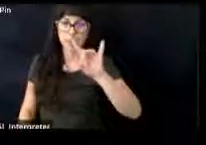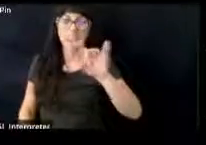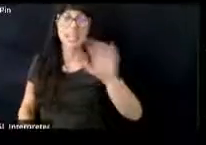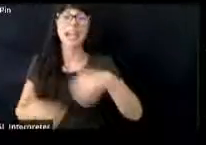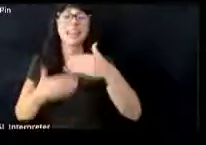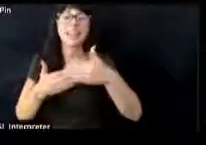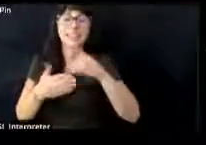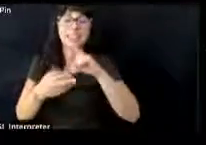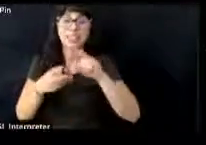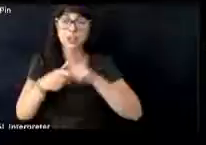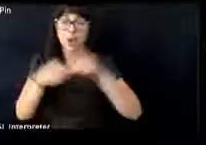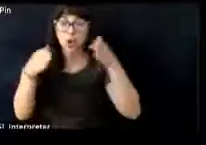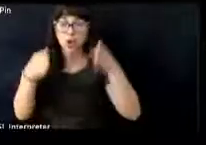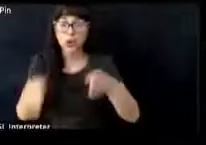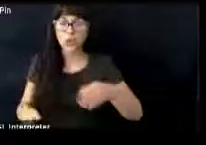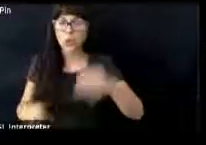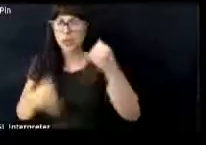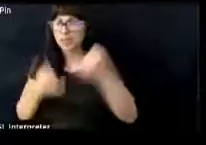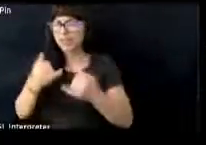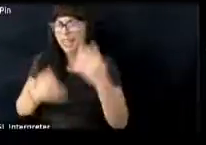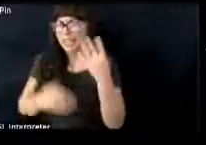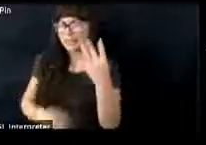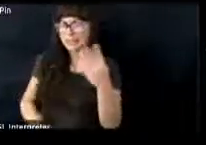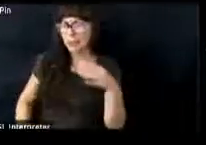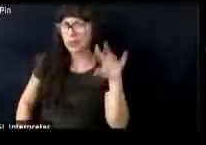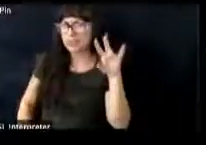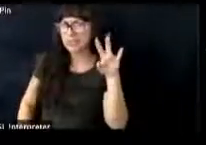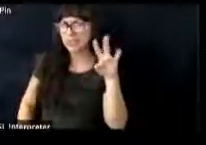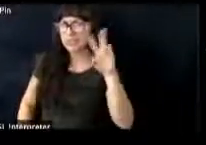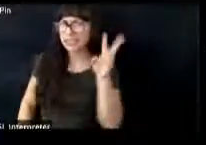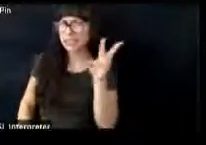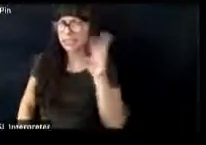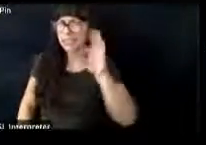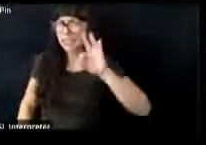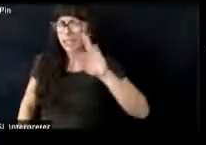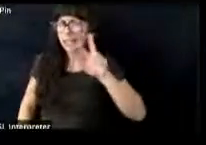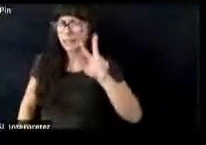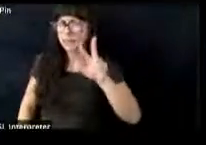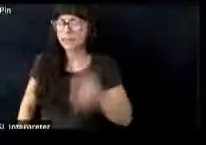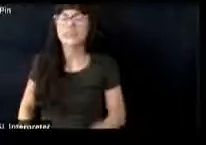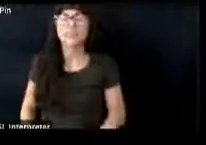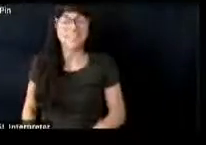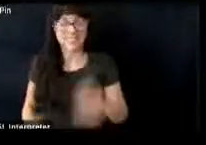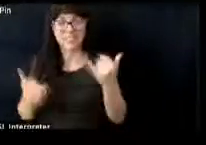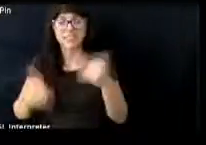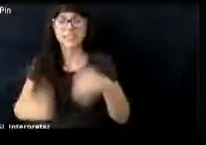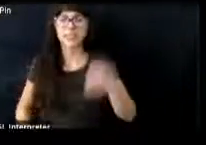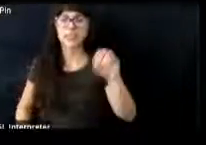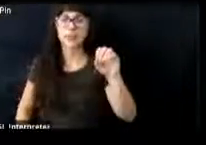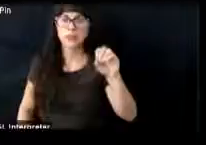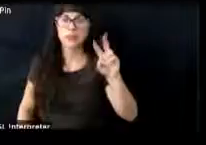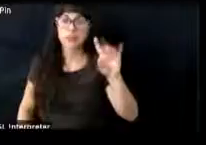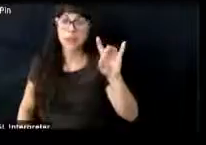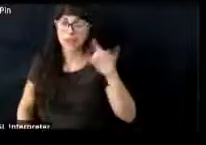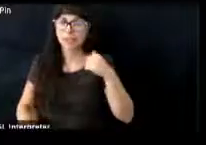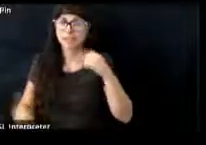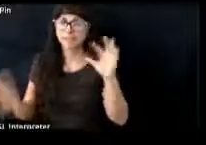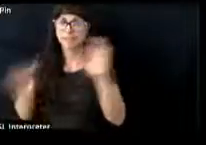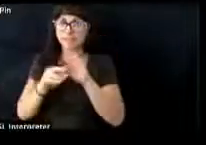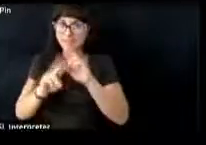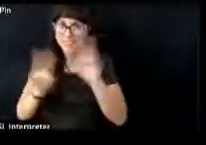caller last four 7693. So right now 028, I will be promoting you.